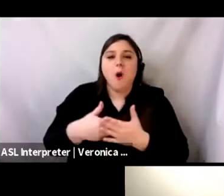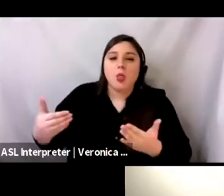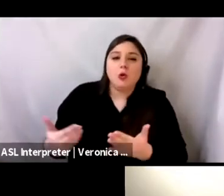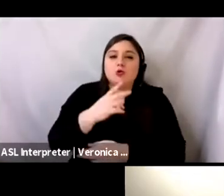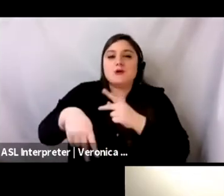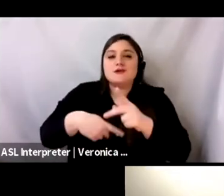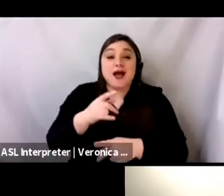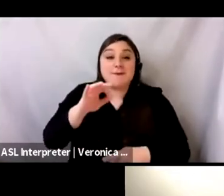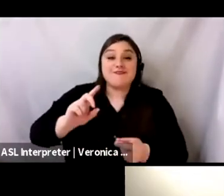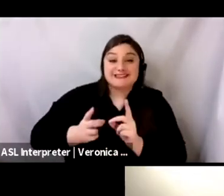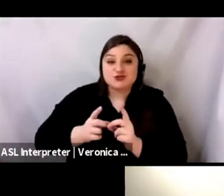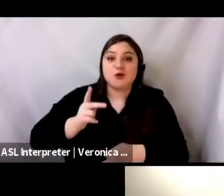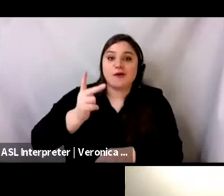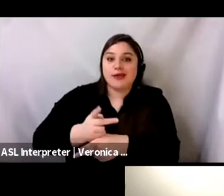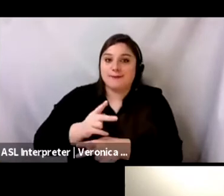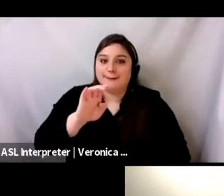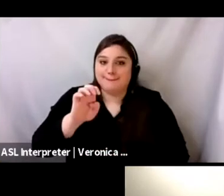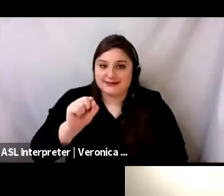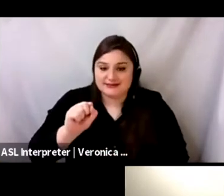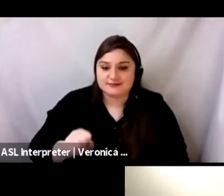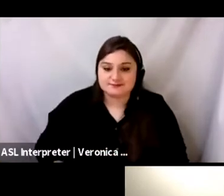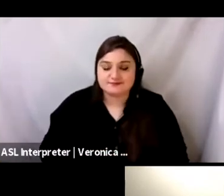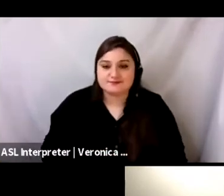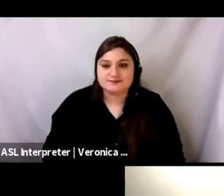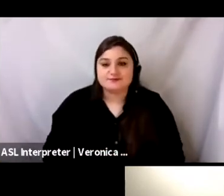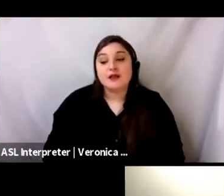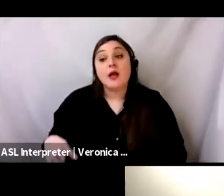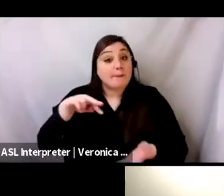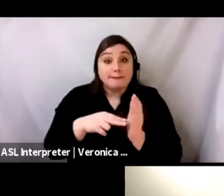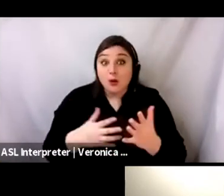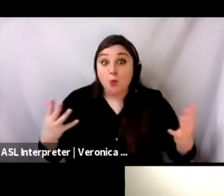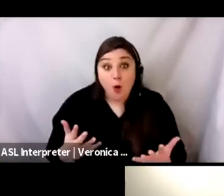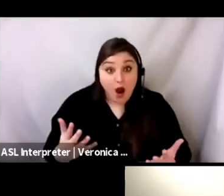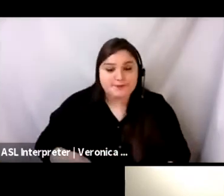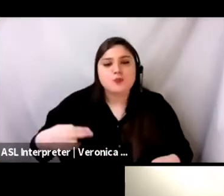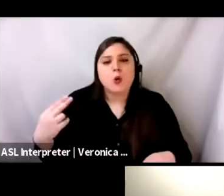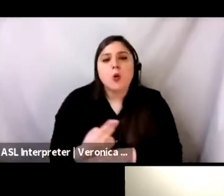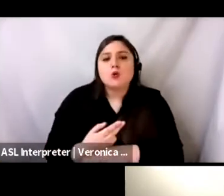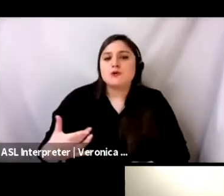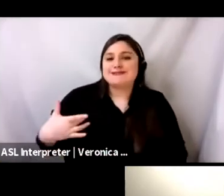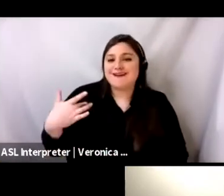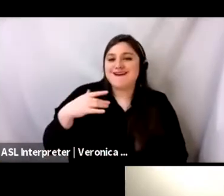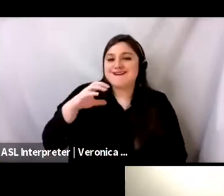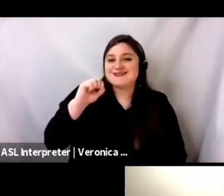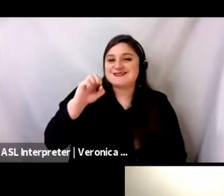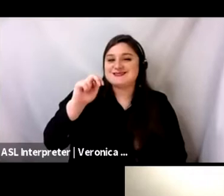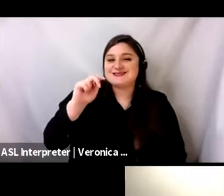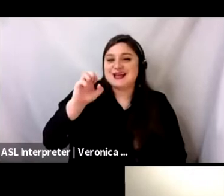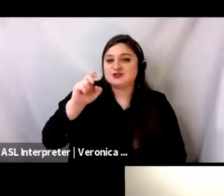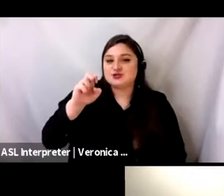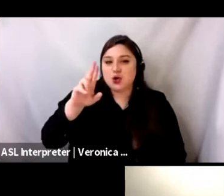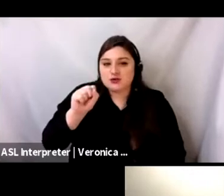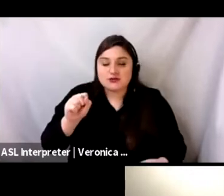beekeeping. I mean, for example, using sensors that are directly inserted into beehives, different